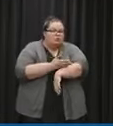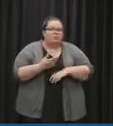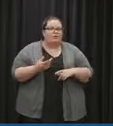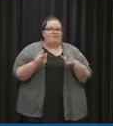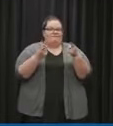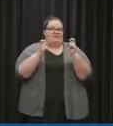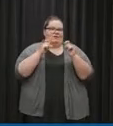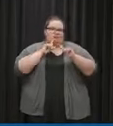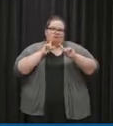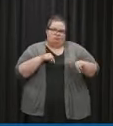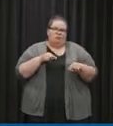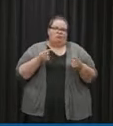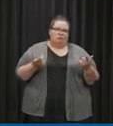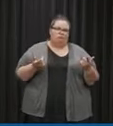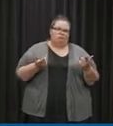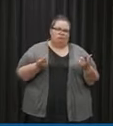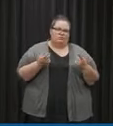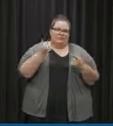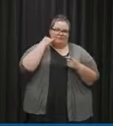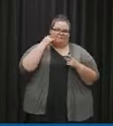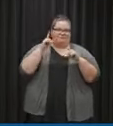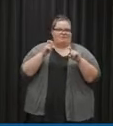make sure that we can expedite things